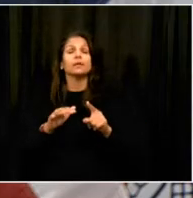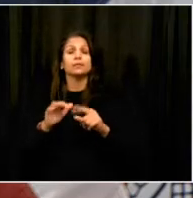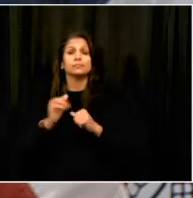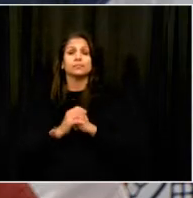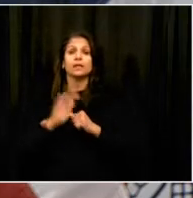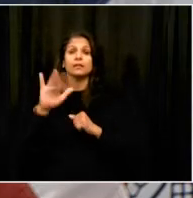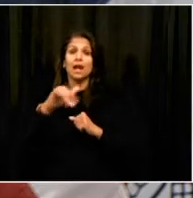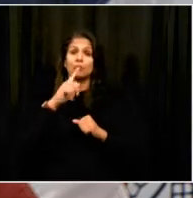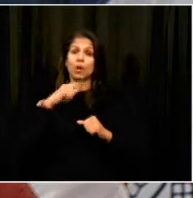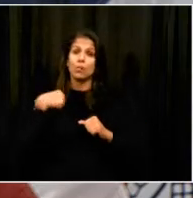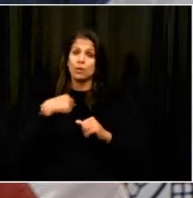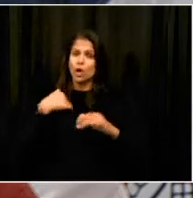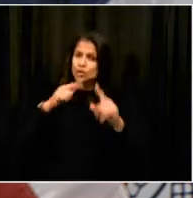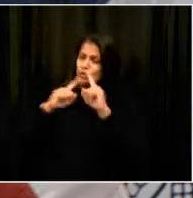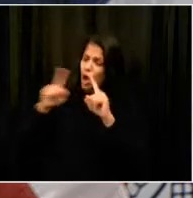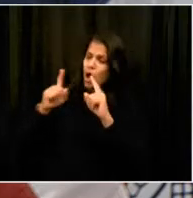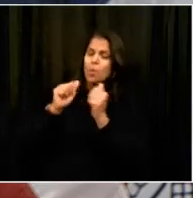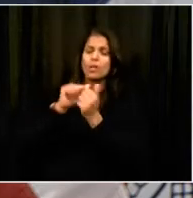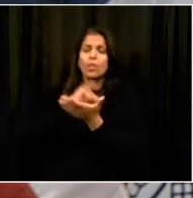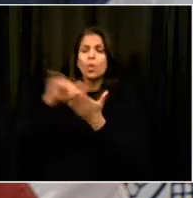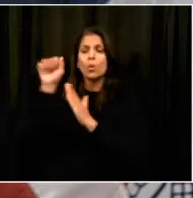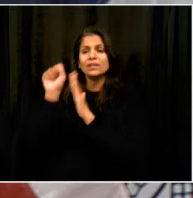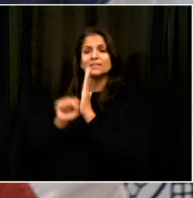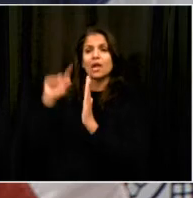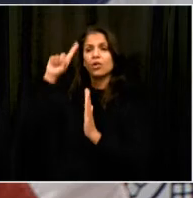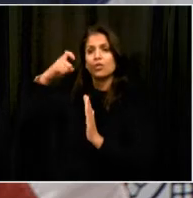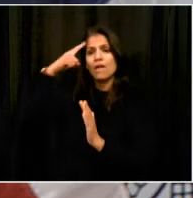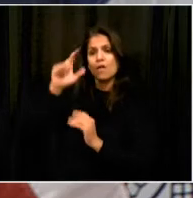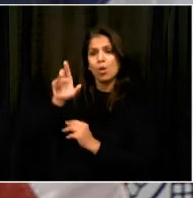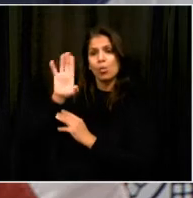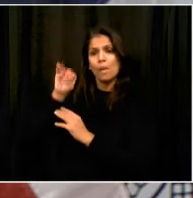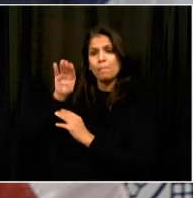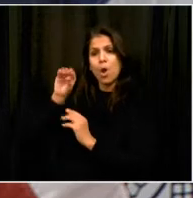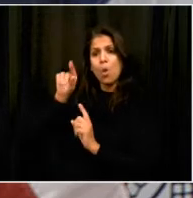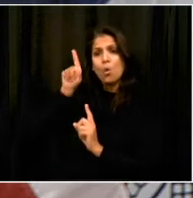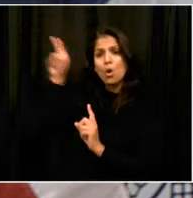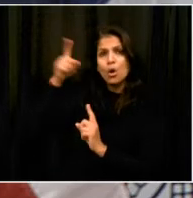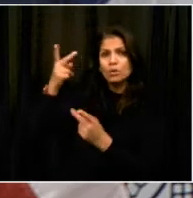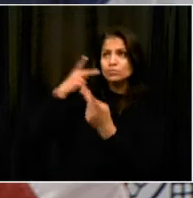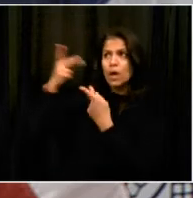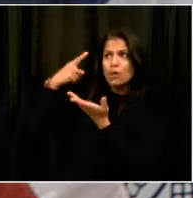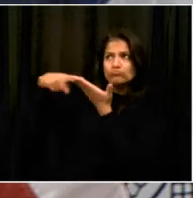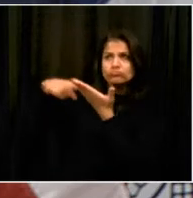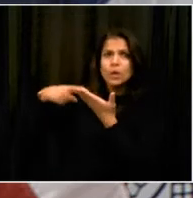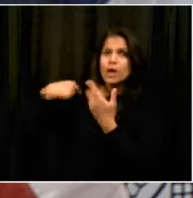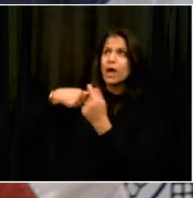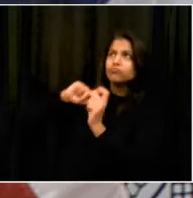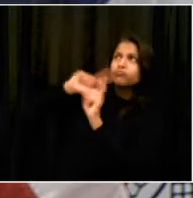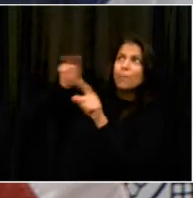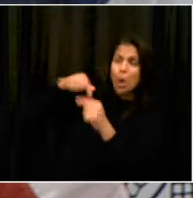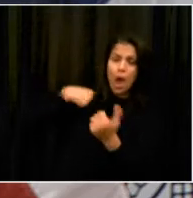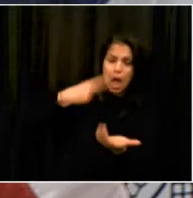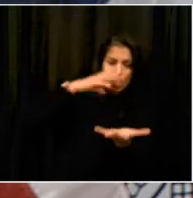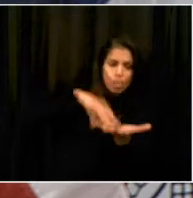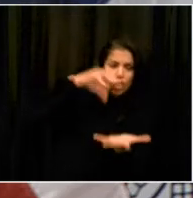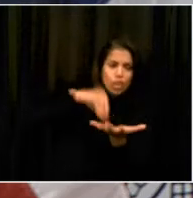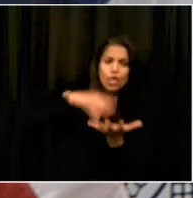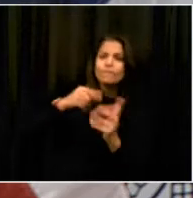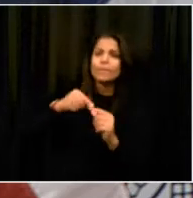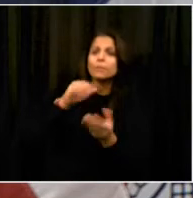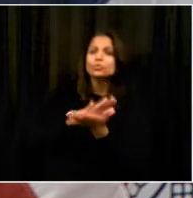learn from 850 schools being open over these coming weeks. I'm very hopeful from what I'm